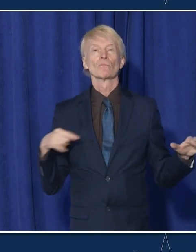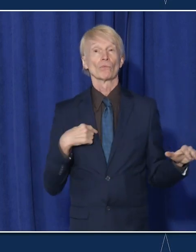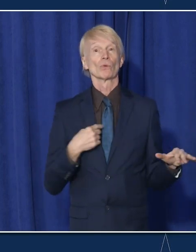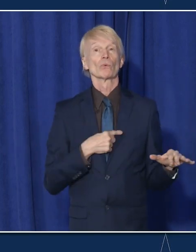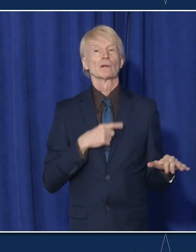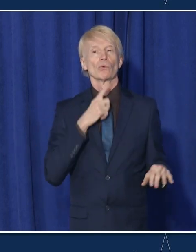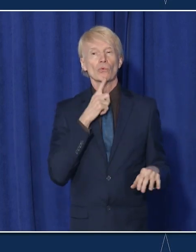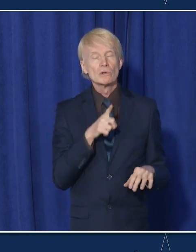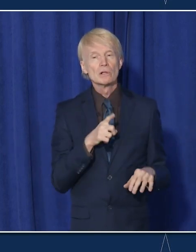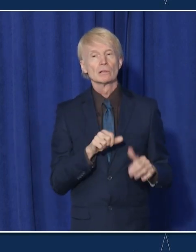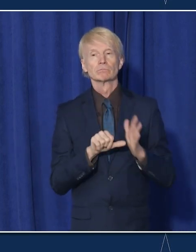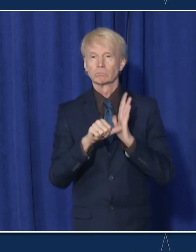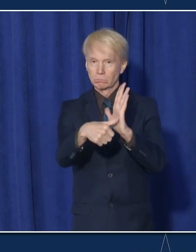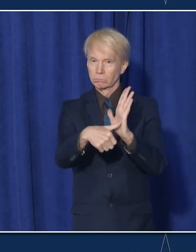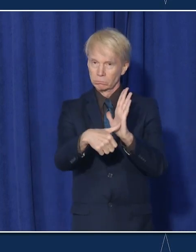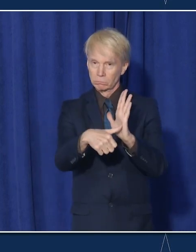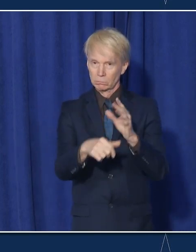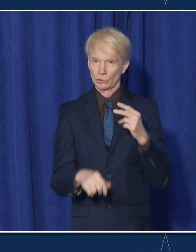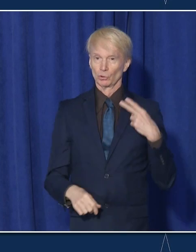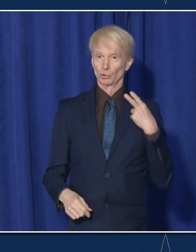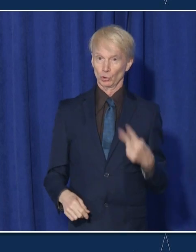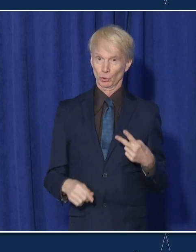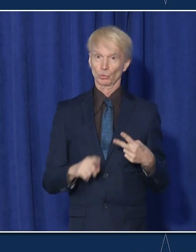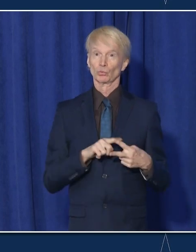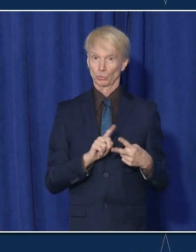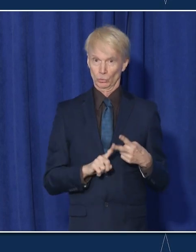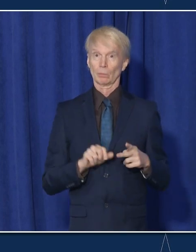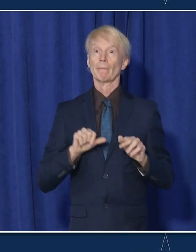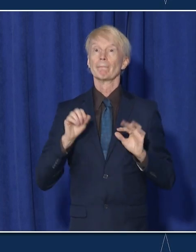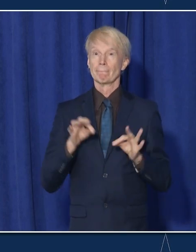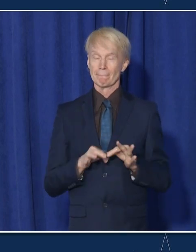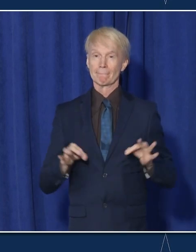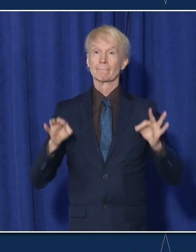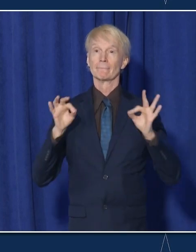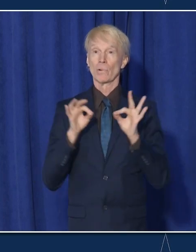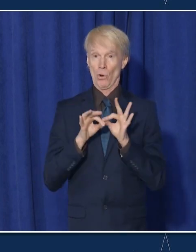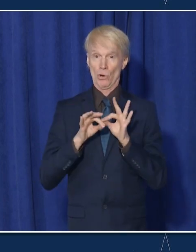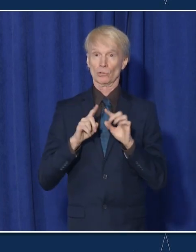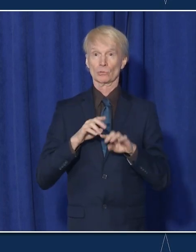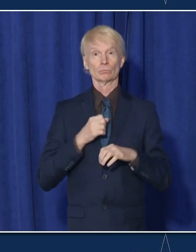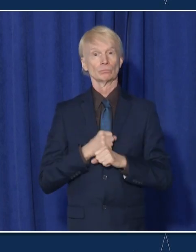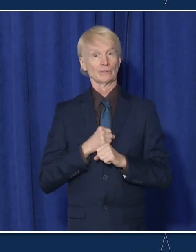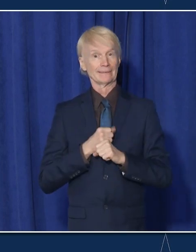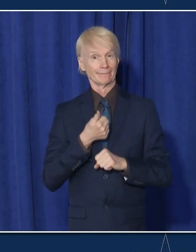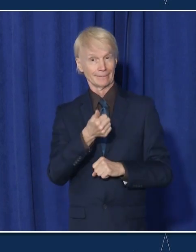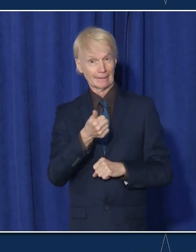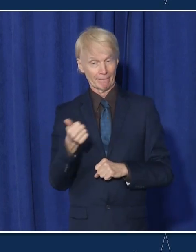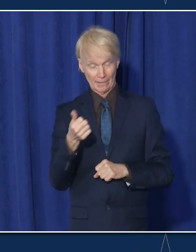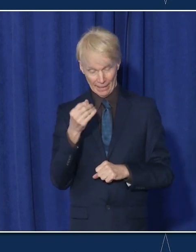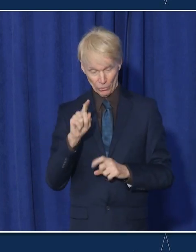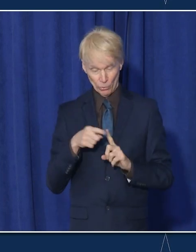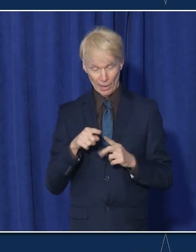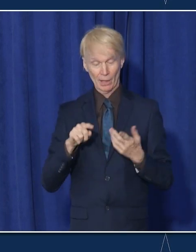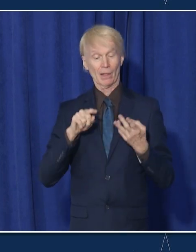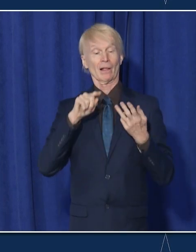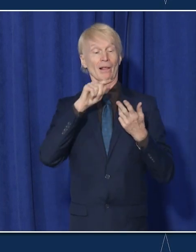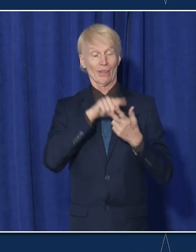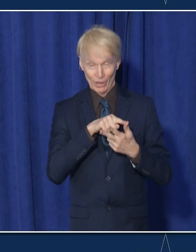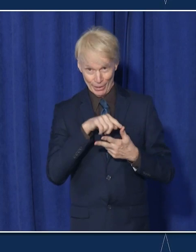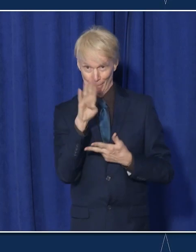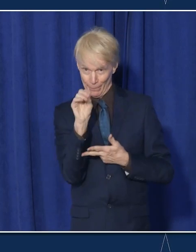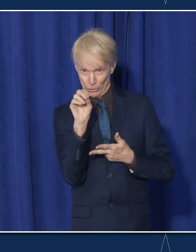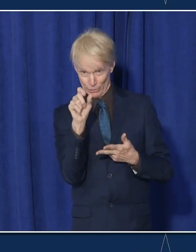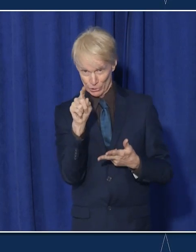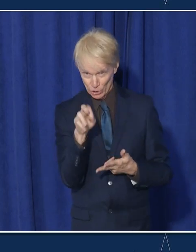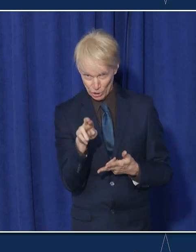pushed really, really hard on the first 2 doses. And I think honestly, when that first booster came out, there